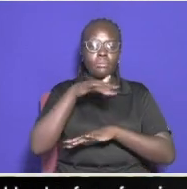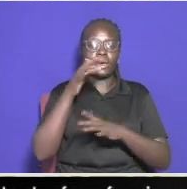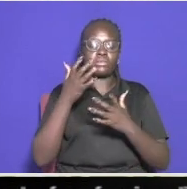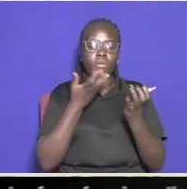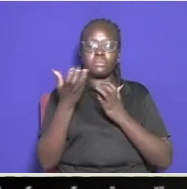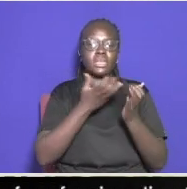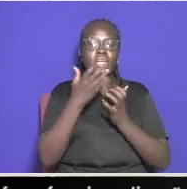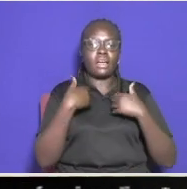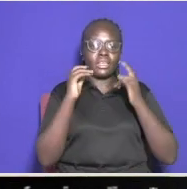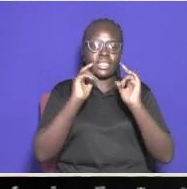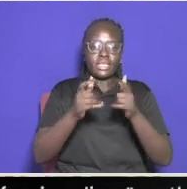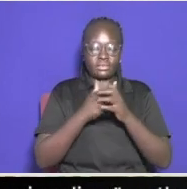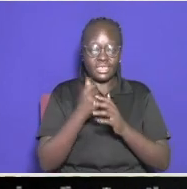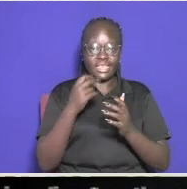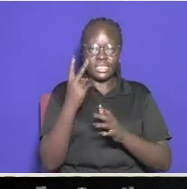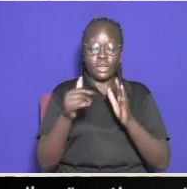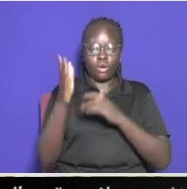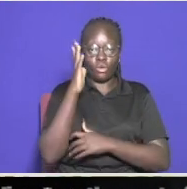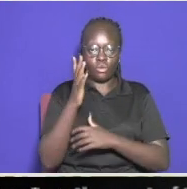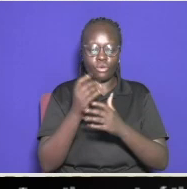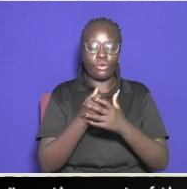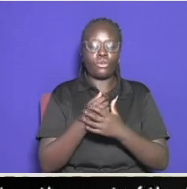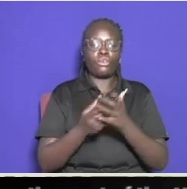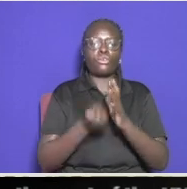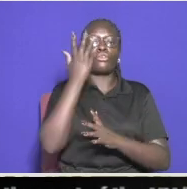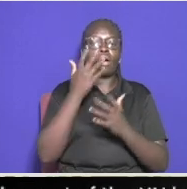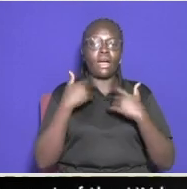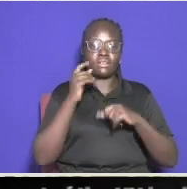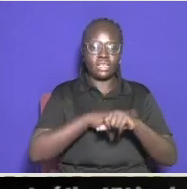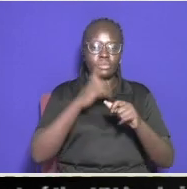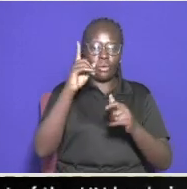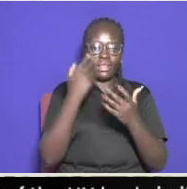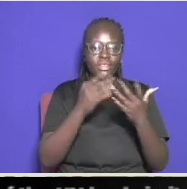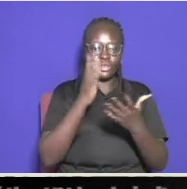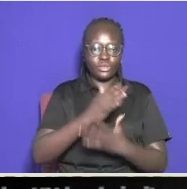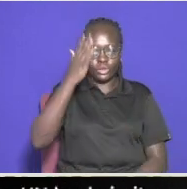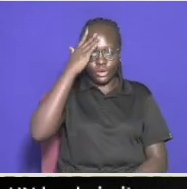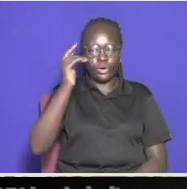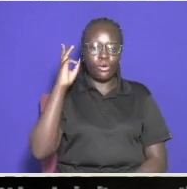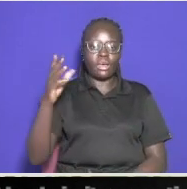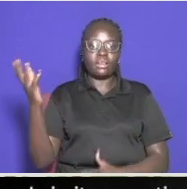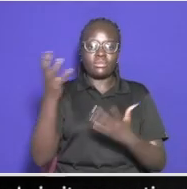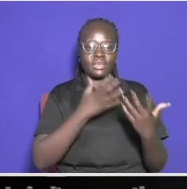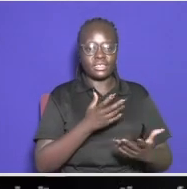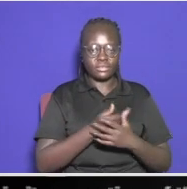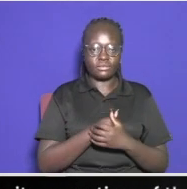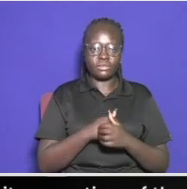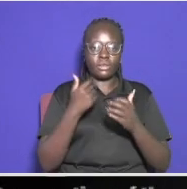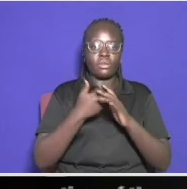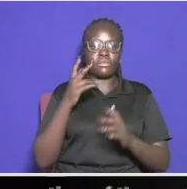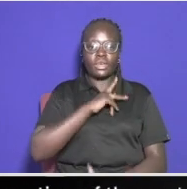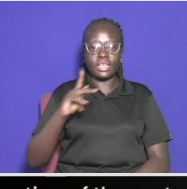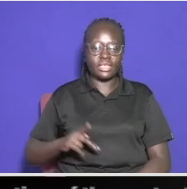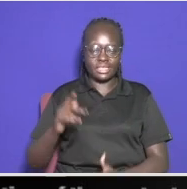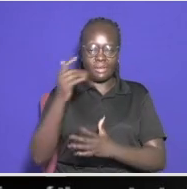There's a gift I've seen grow in her over time. One thing I know for a fact, it will bring her before kings. Amen.